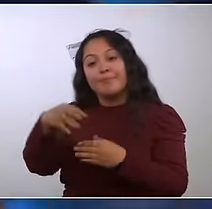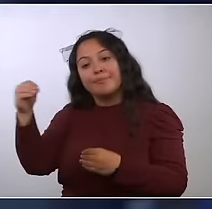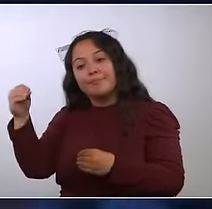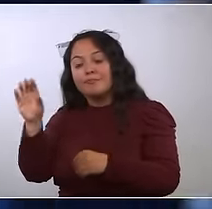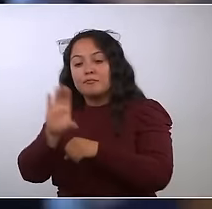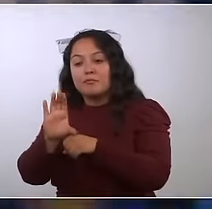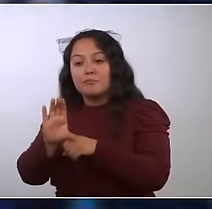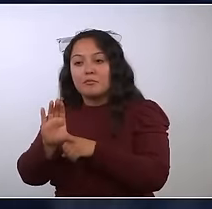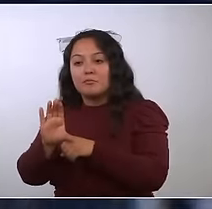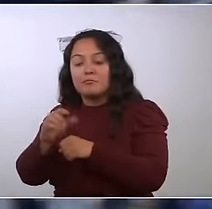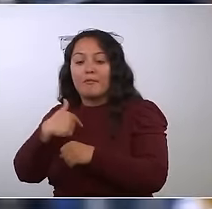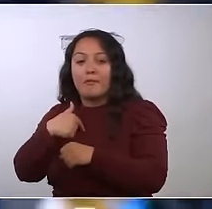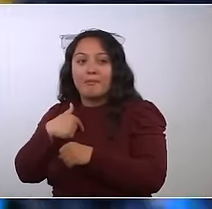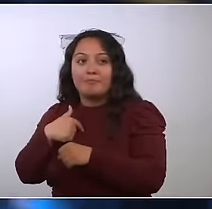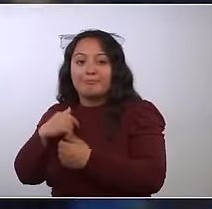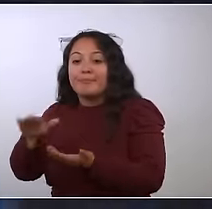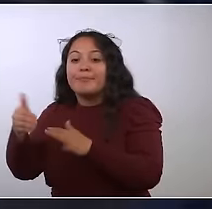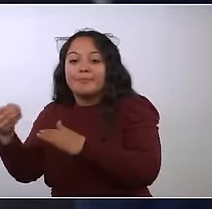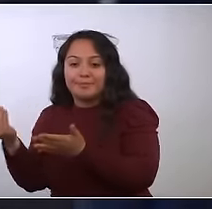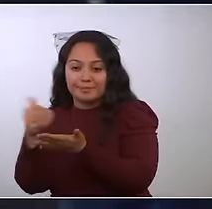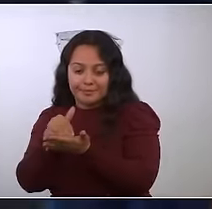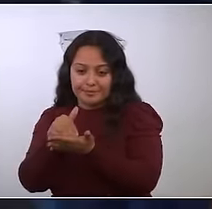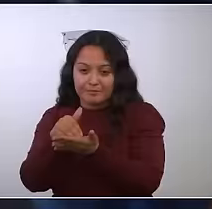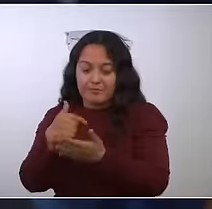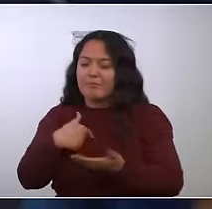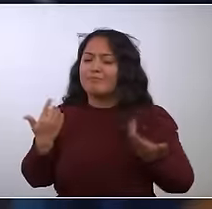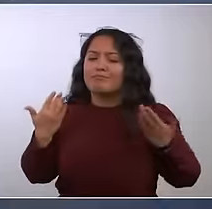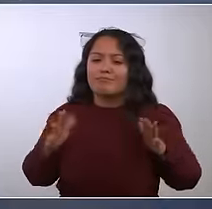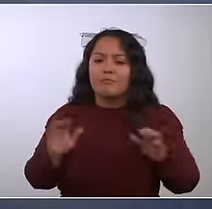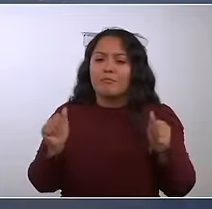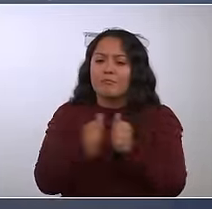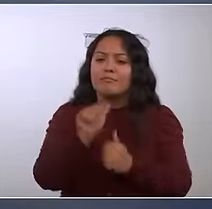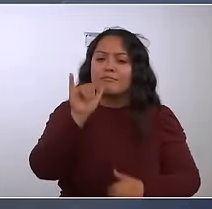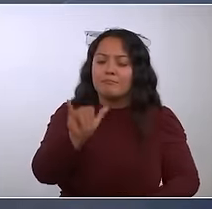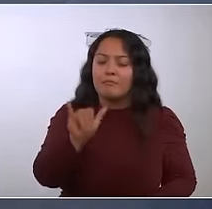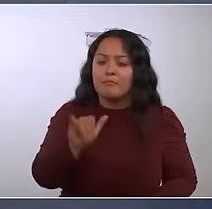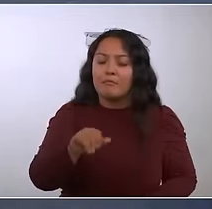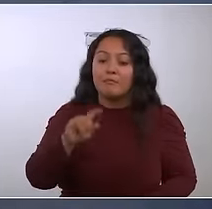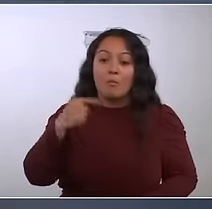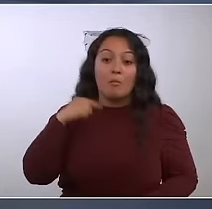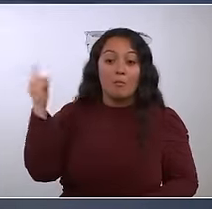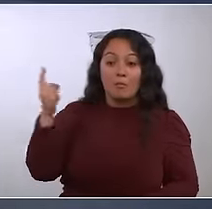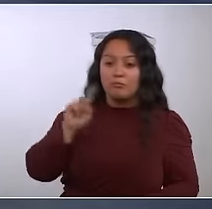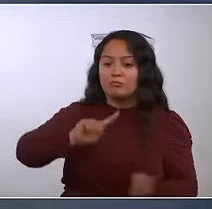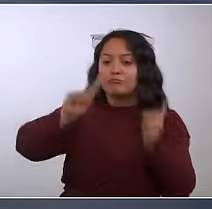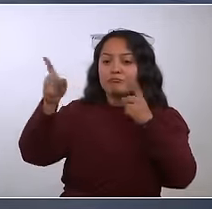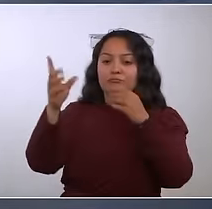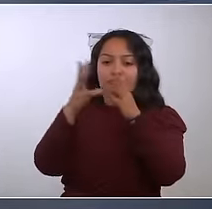luego me seco otra vez. Ya I'm no. Done. Ya basta. Going to convention. De ir a la convención.